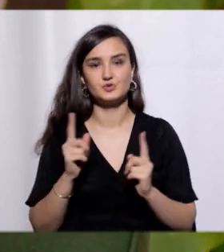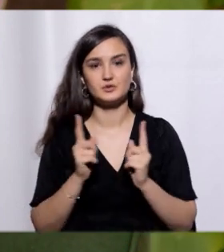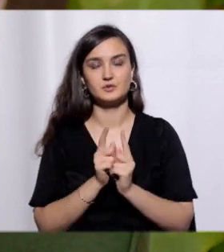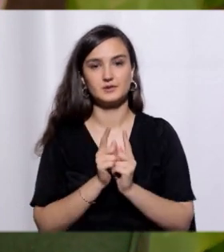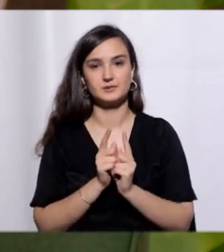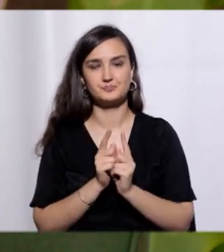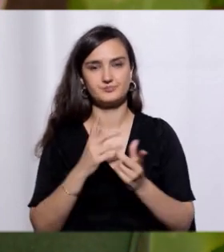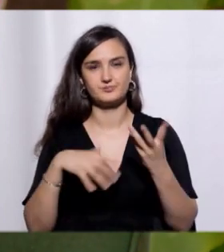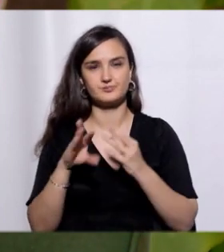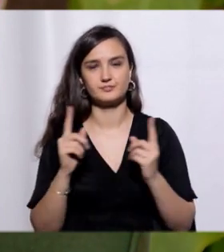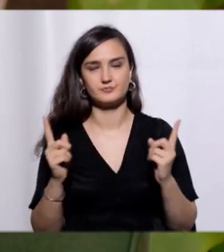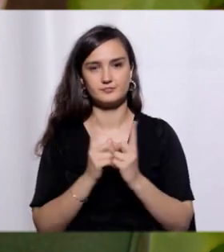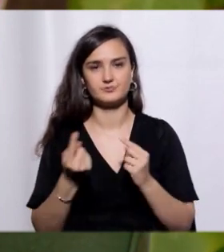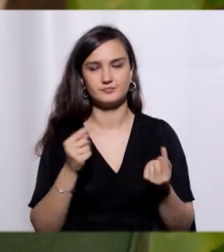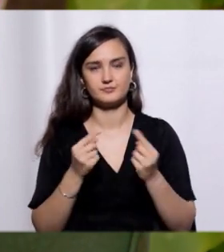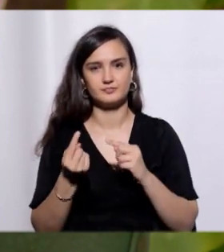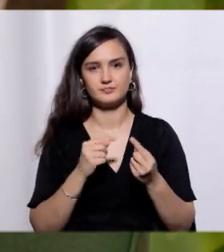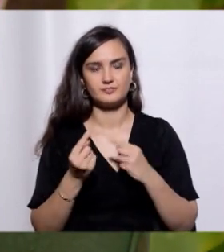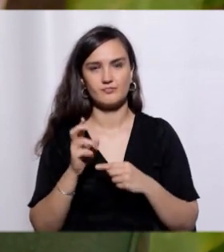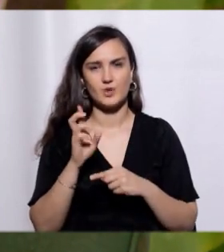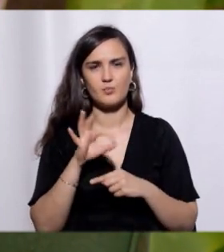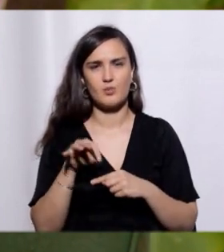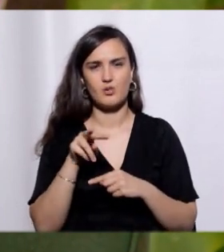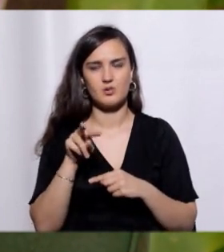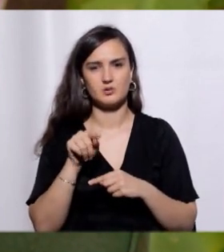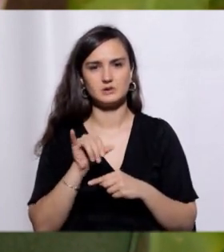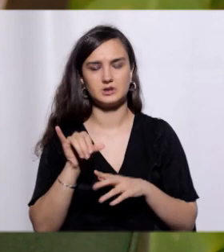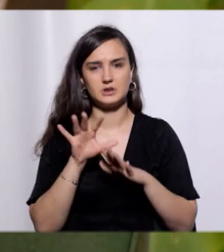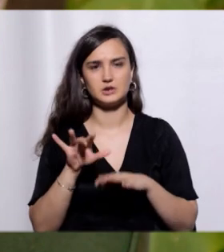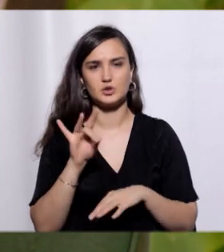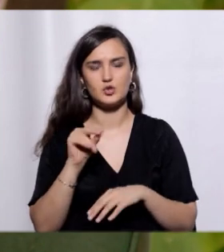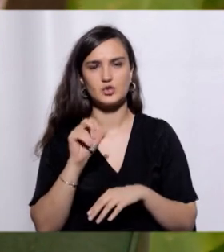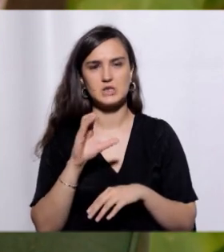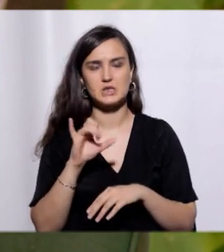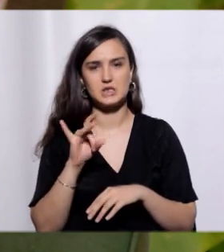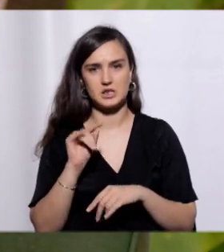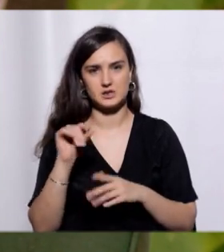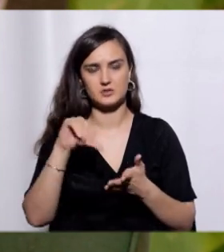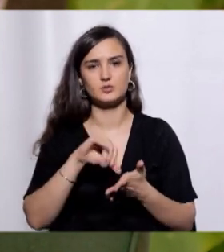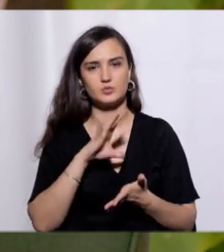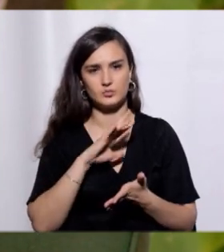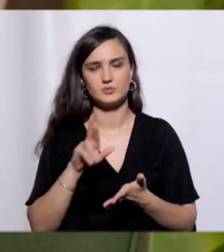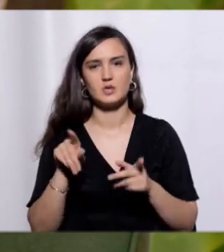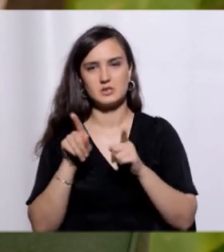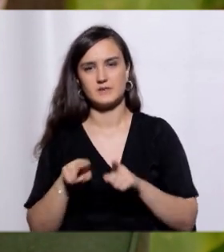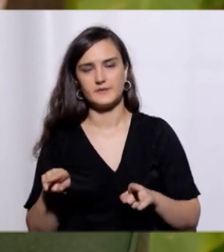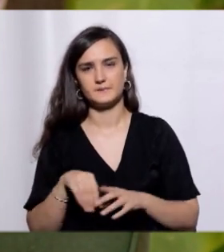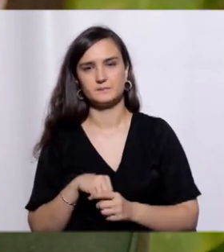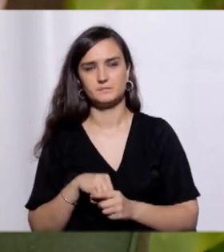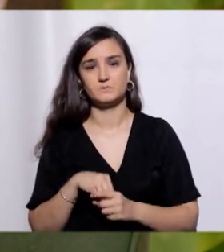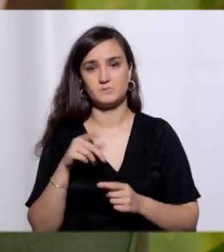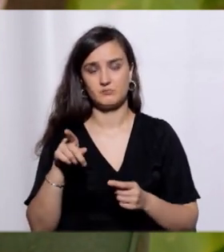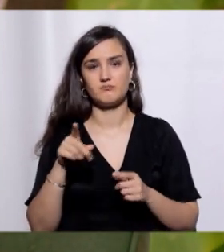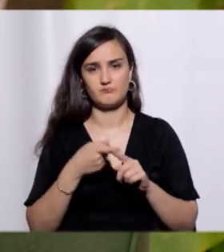No? So they met each other at a ball where Mr. Rochester attended also, and also